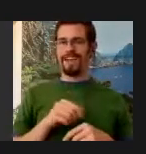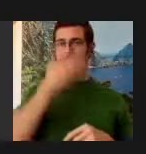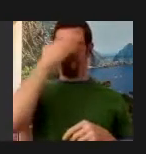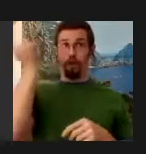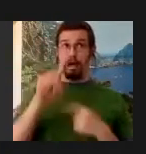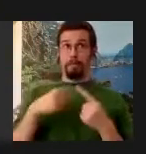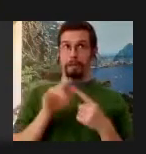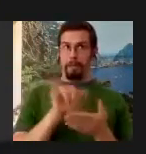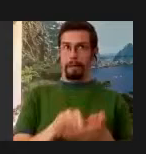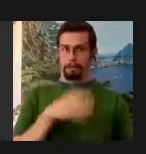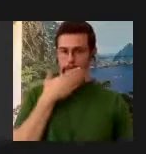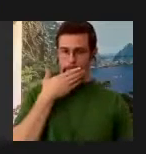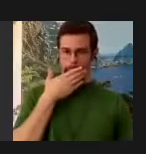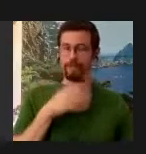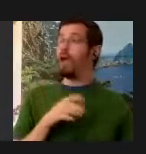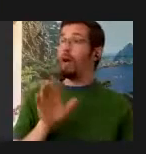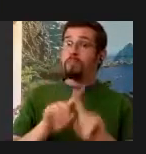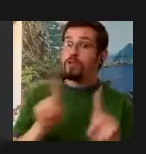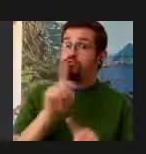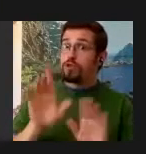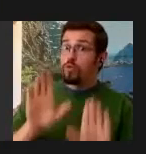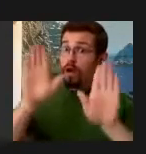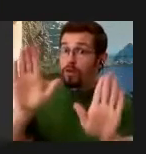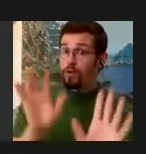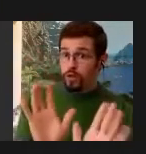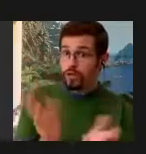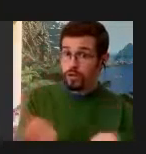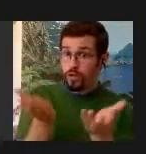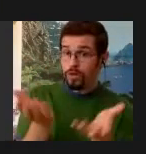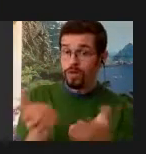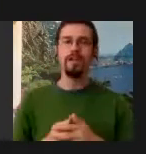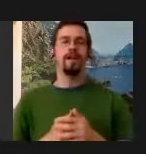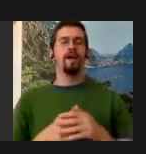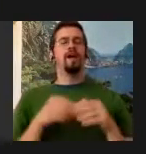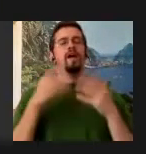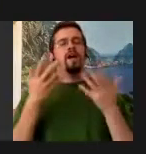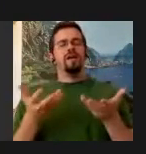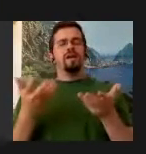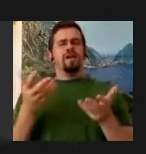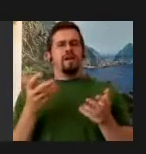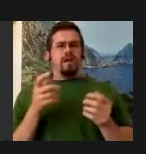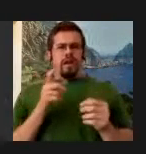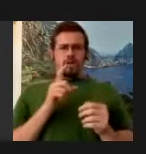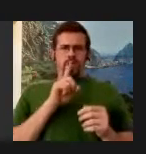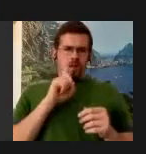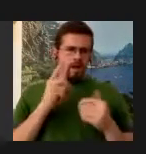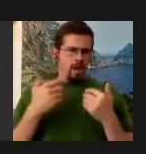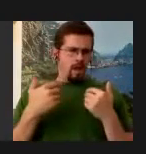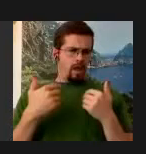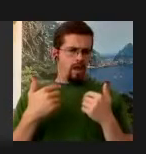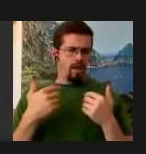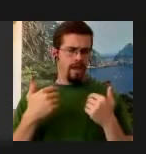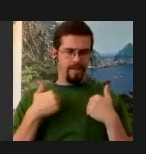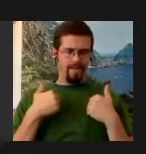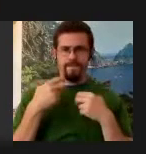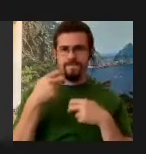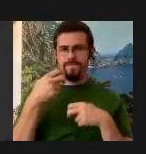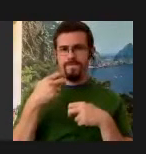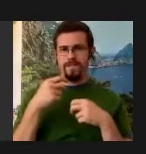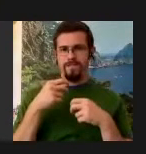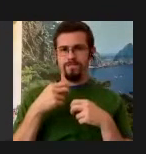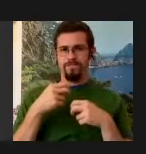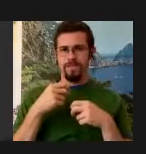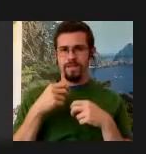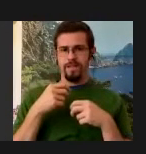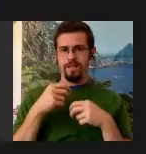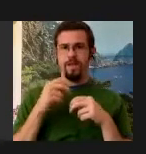I'm sorry. But it's wonderful. It's wonderful. Yeah, thank you very much. Actually, we have a forum. It's called